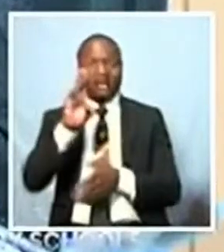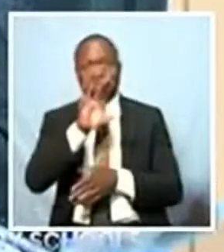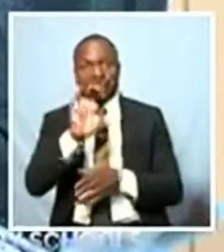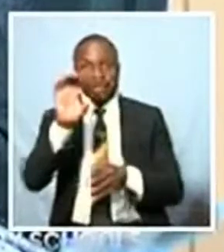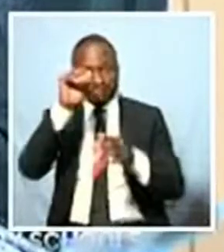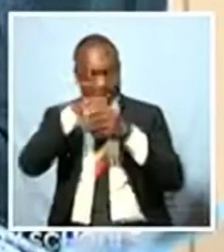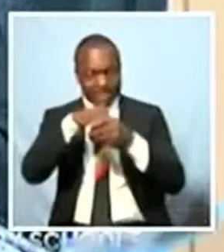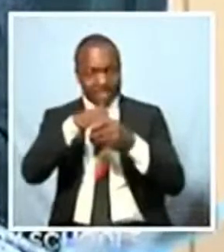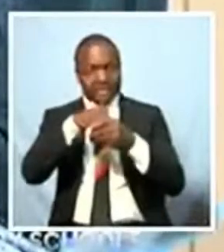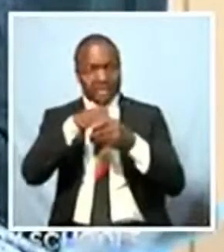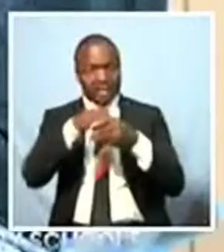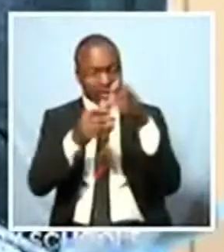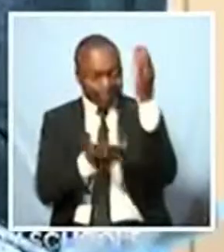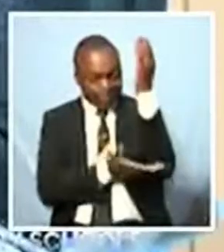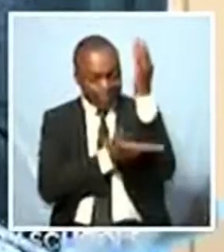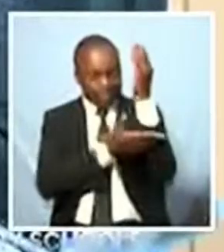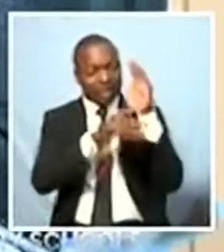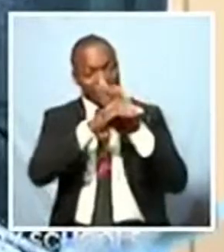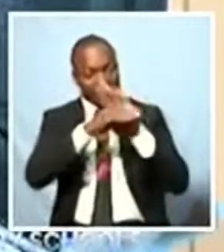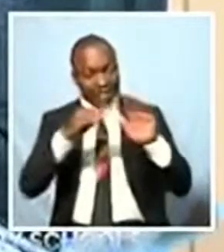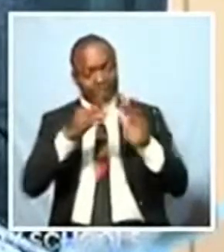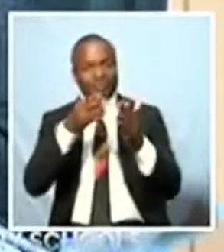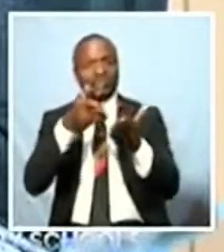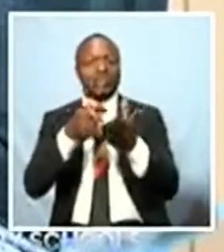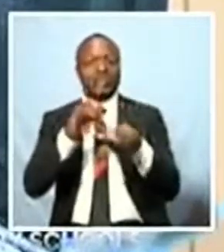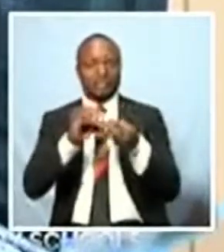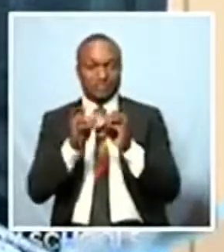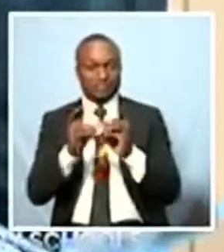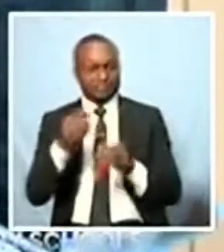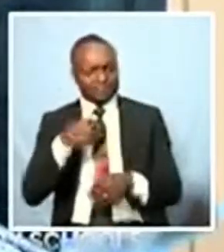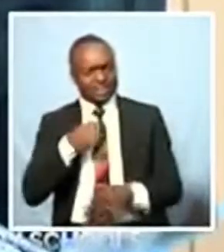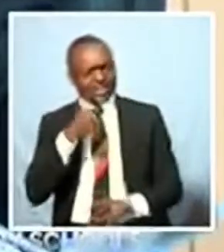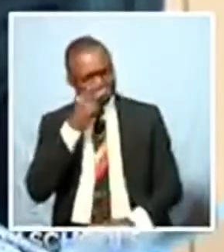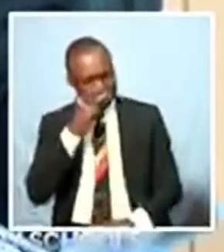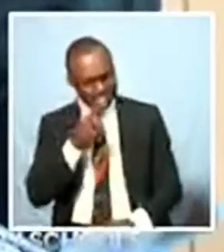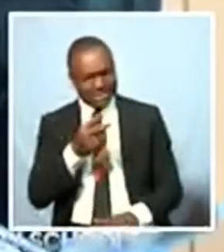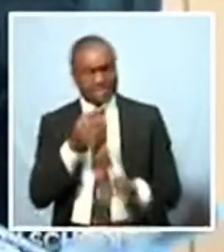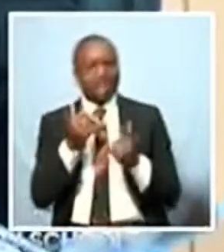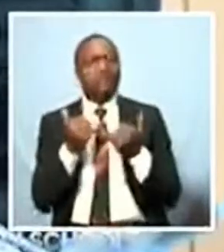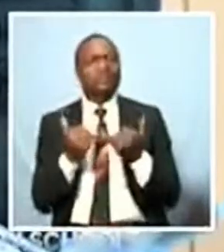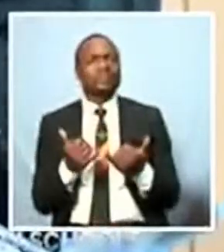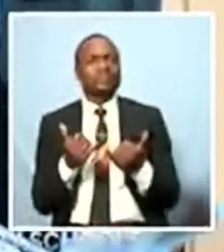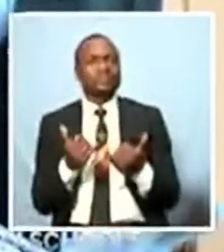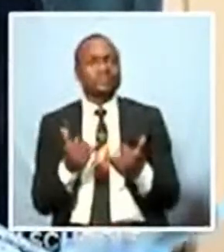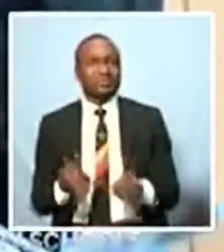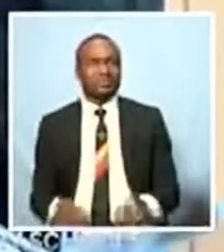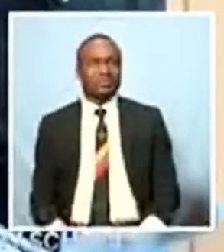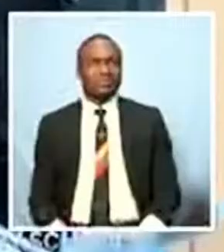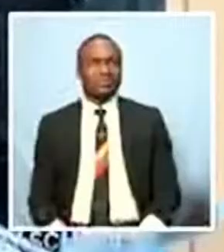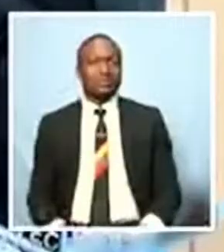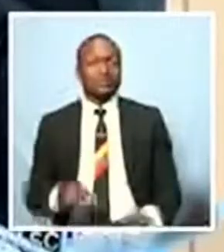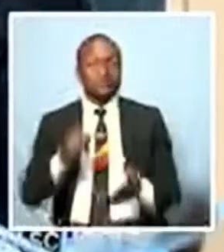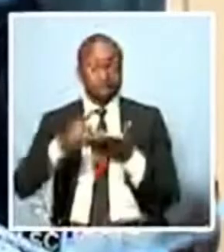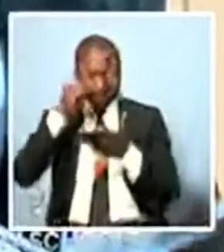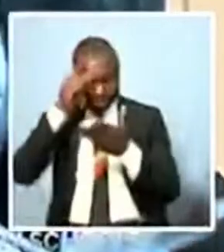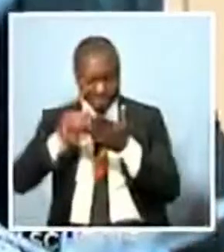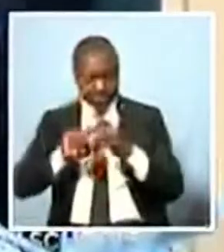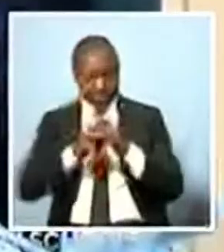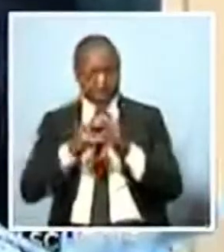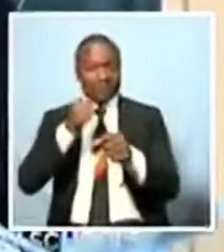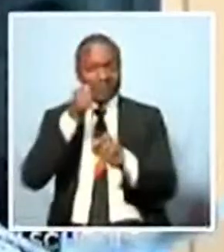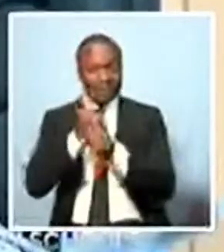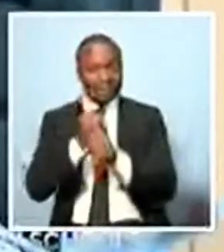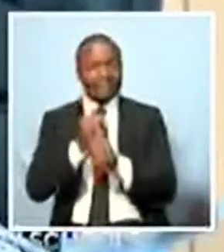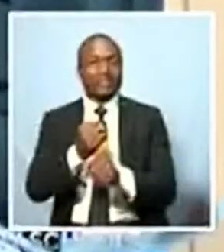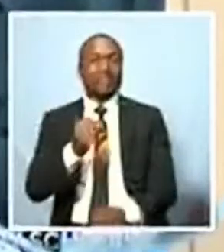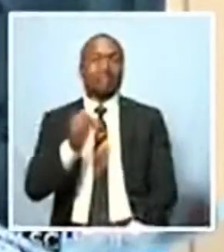in catch-up, which is half this number. So I realized now, a pupil who start from grade 1,